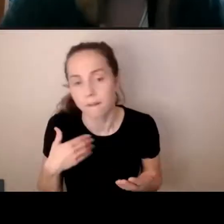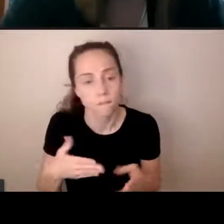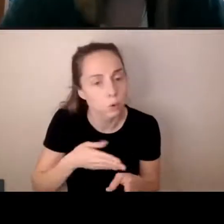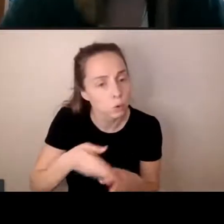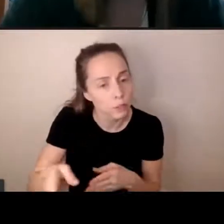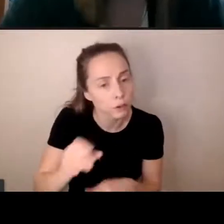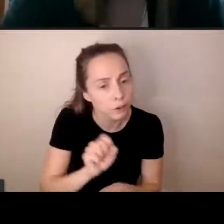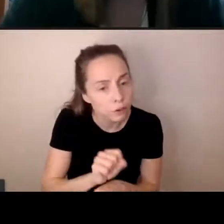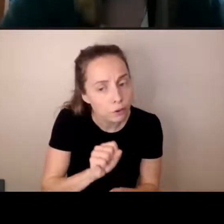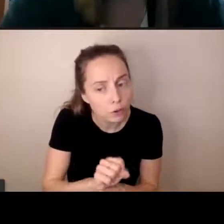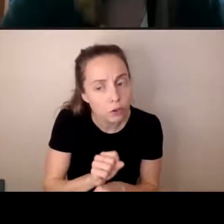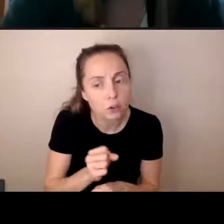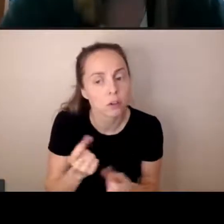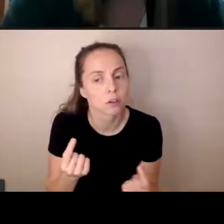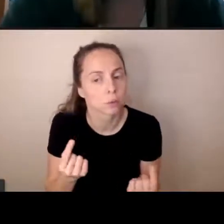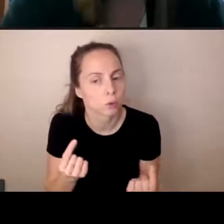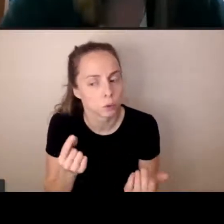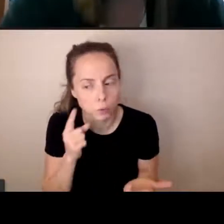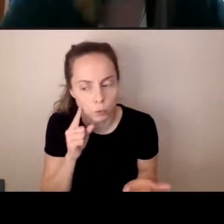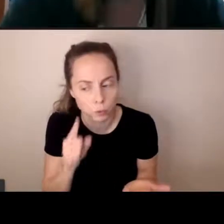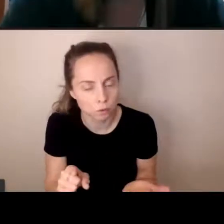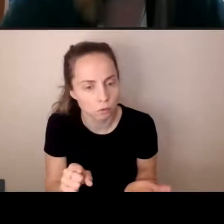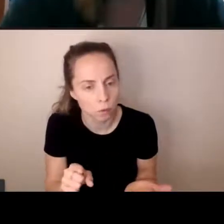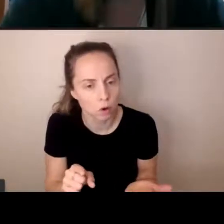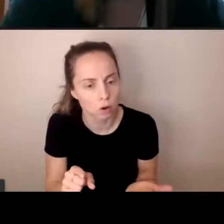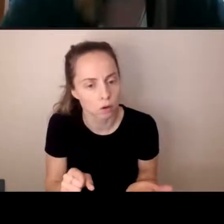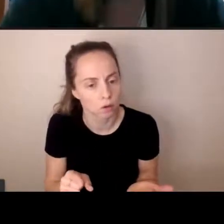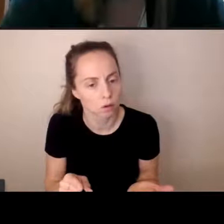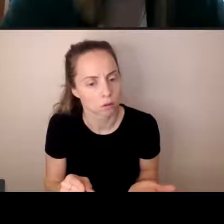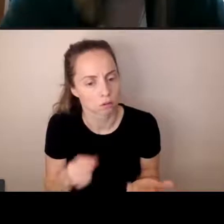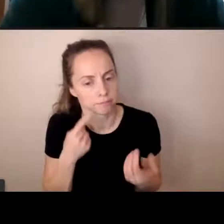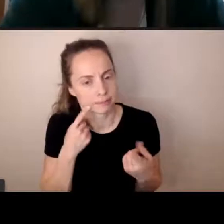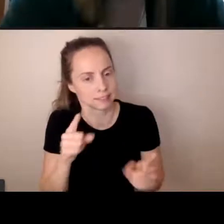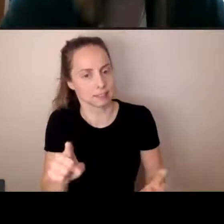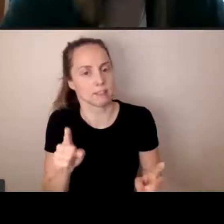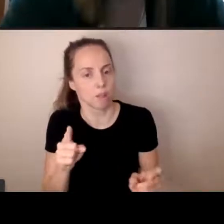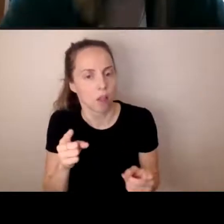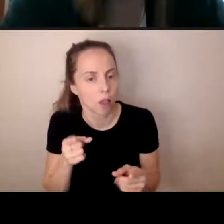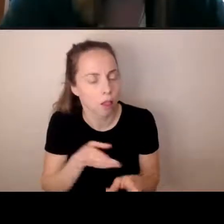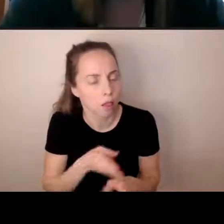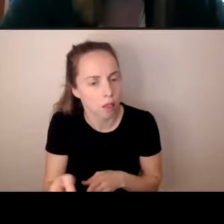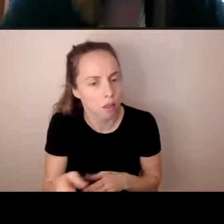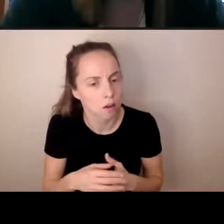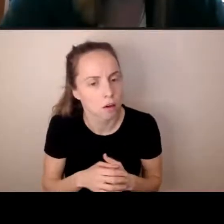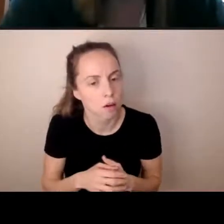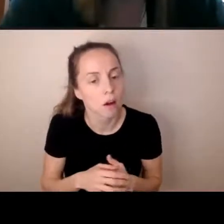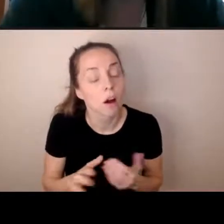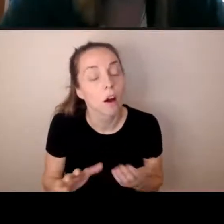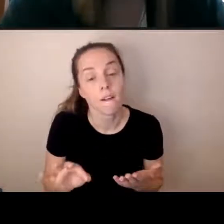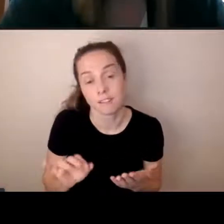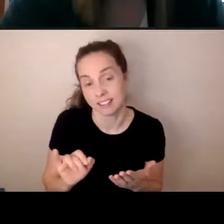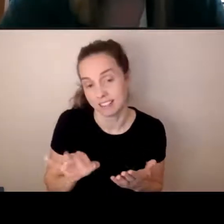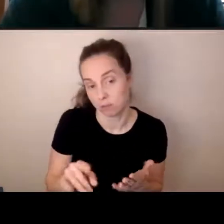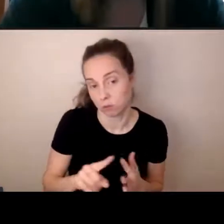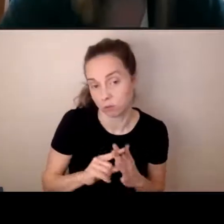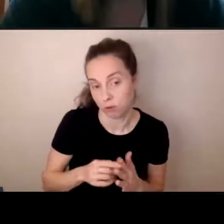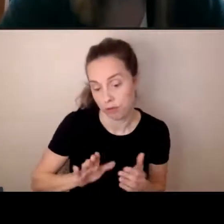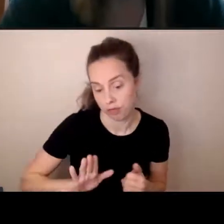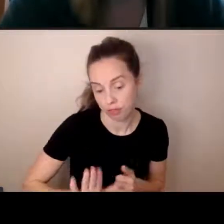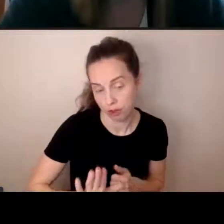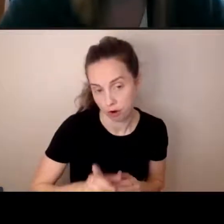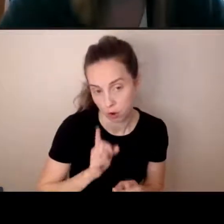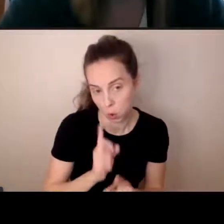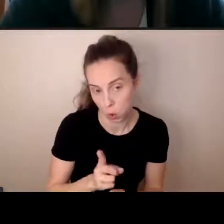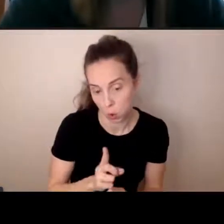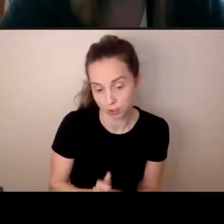are the things they can do make it more likely they'll have success in a career? And I find if you start with their goals on their terms and not